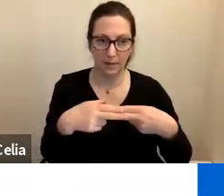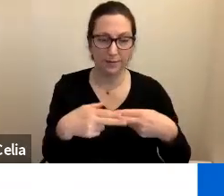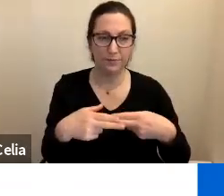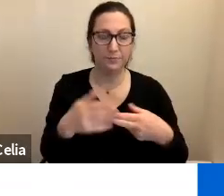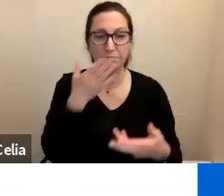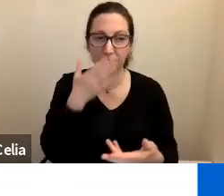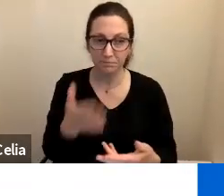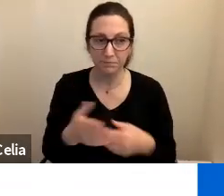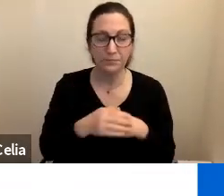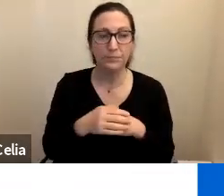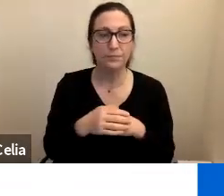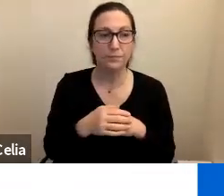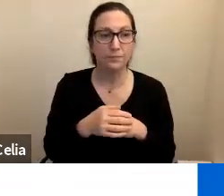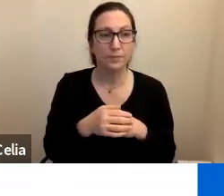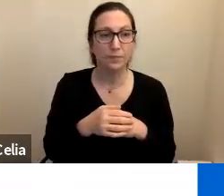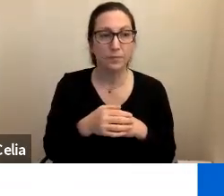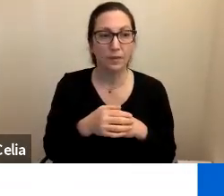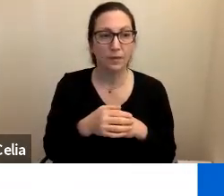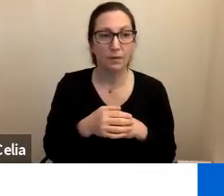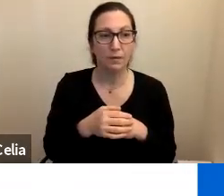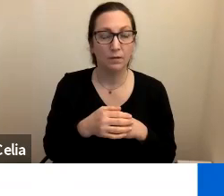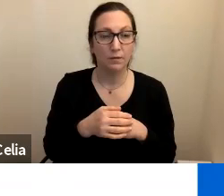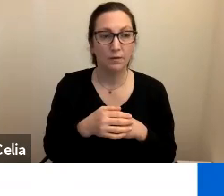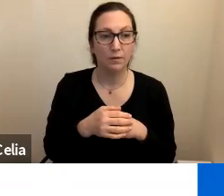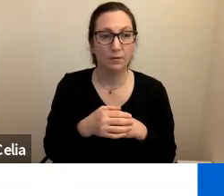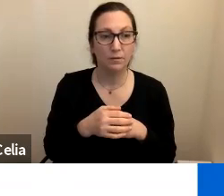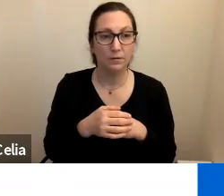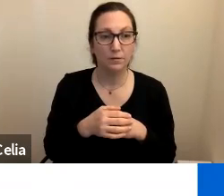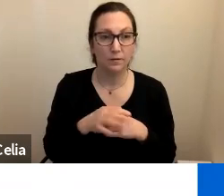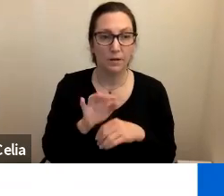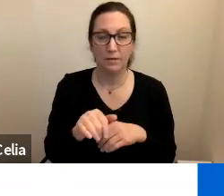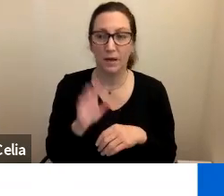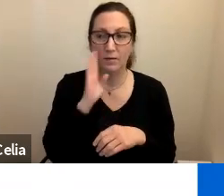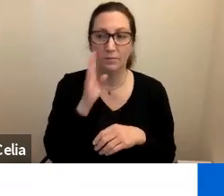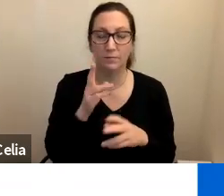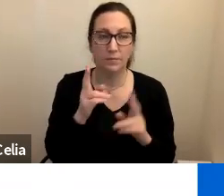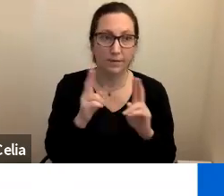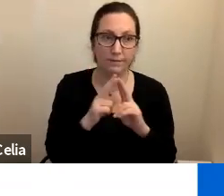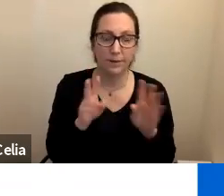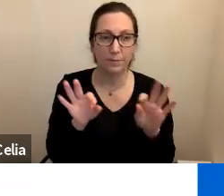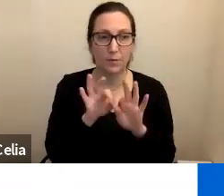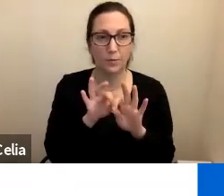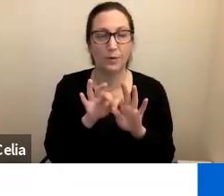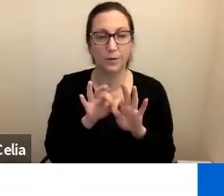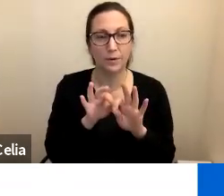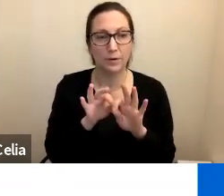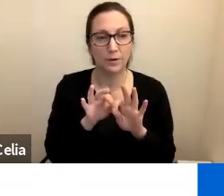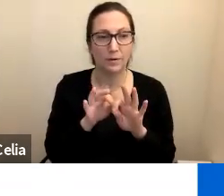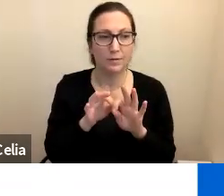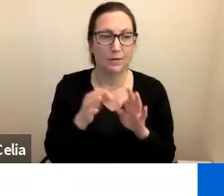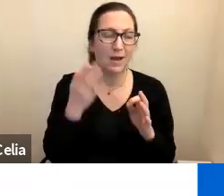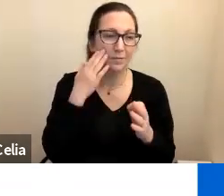know, it will be critically important, and I mean, I know we've discussed